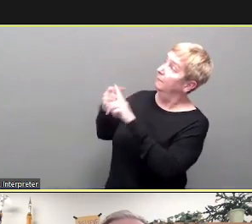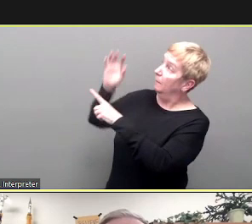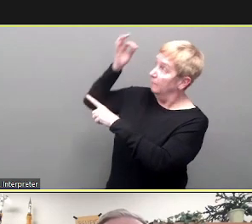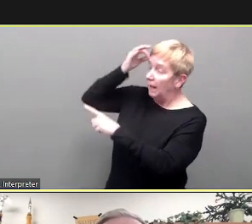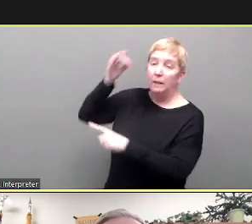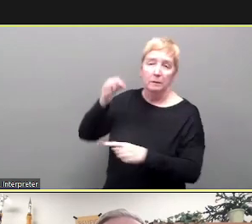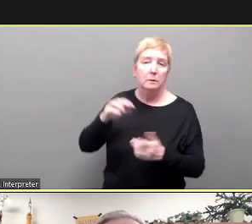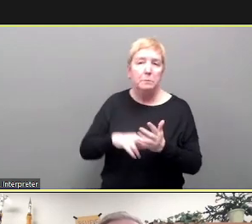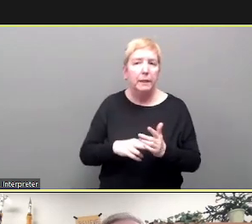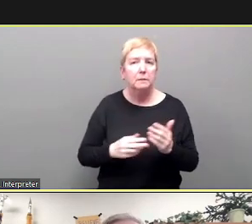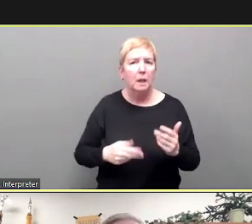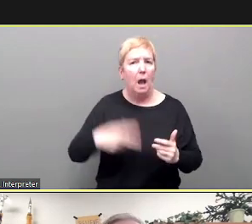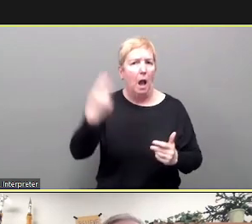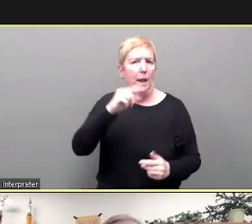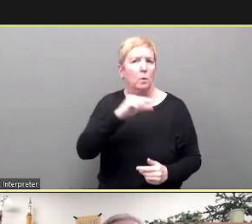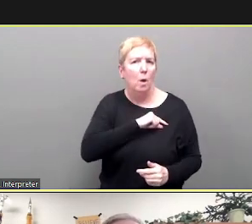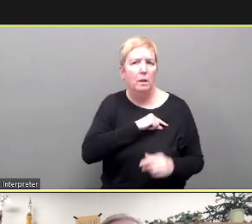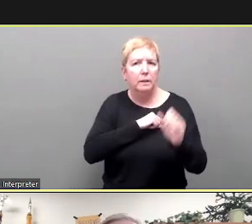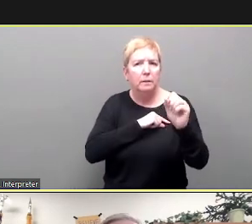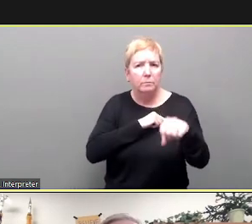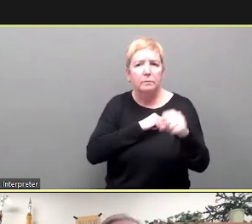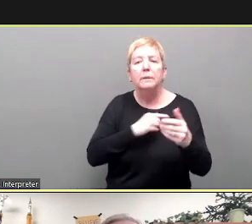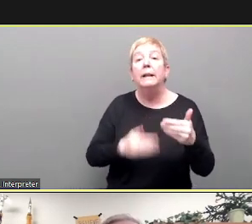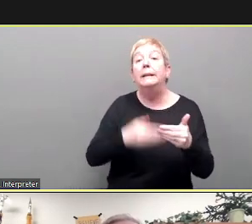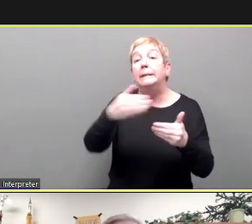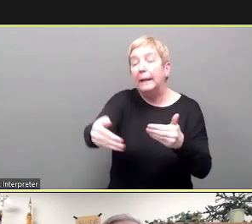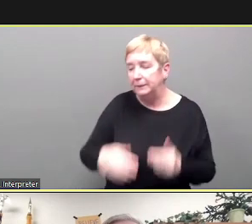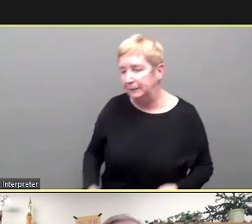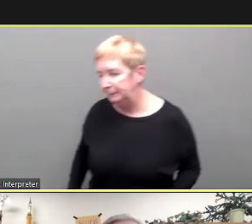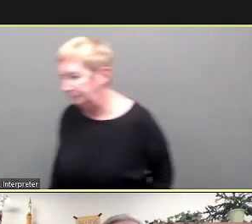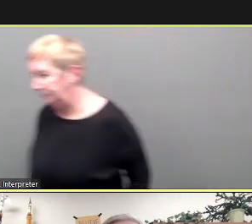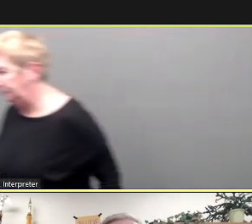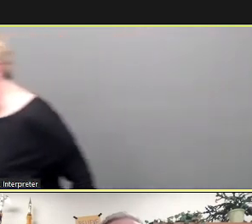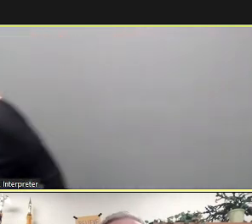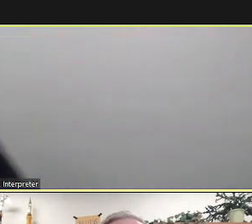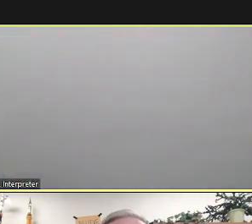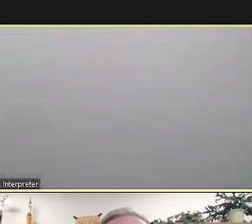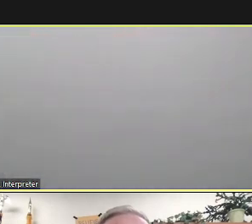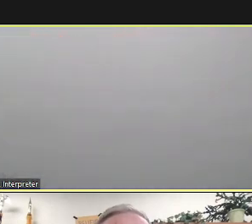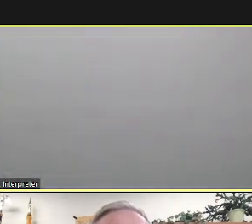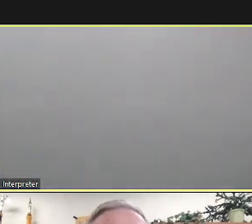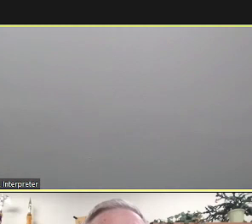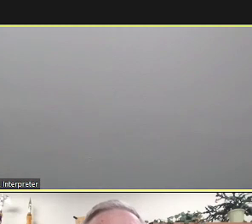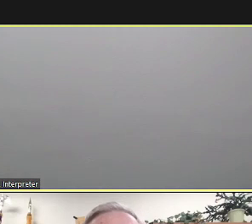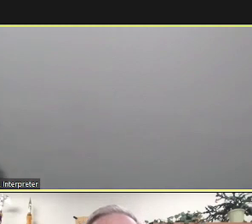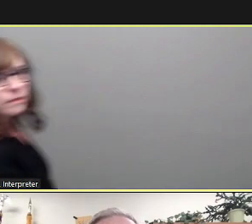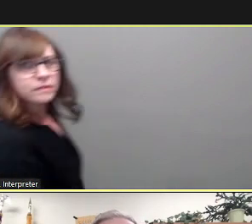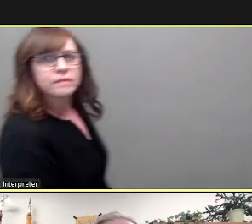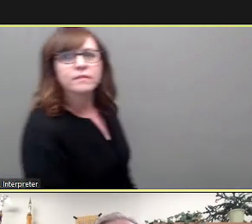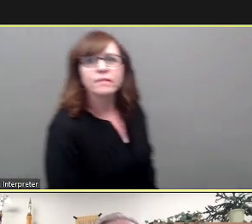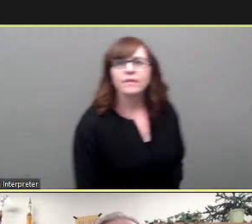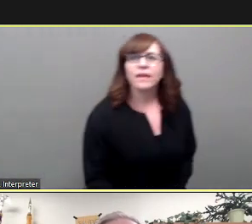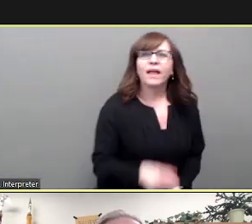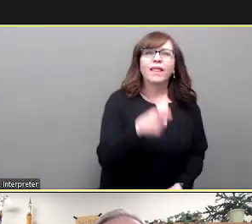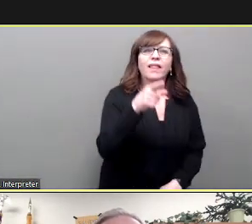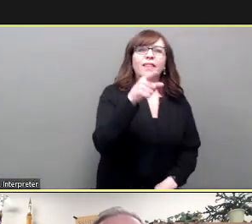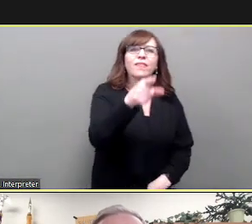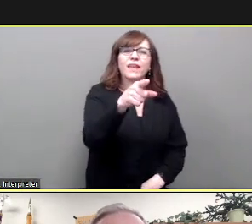All right, next slide, please. Here's a graphic that I put together that I